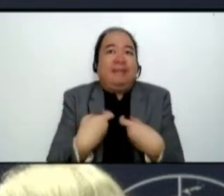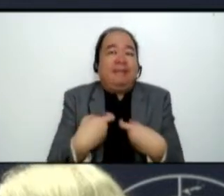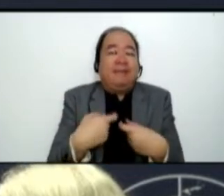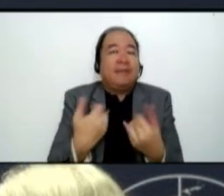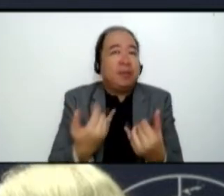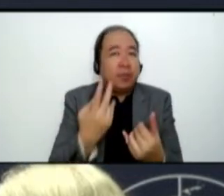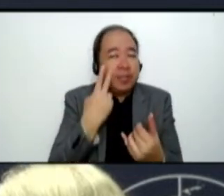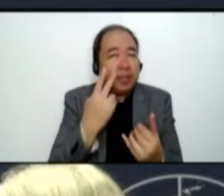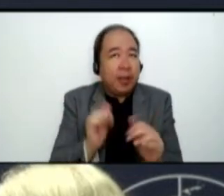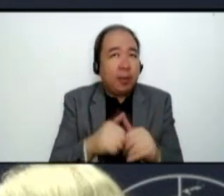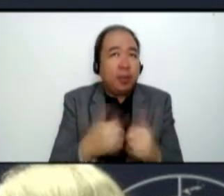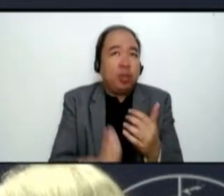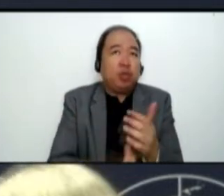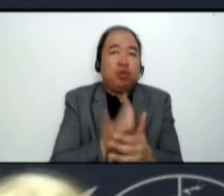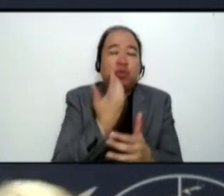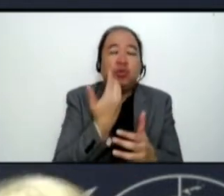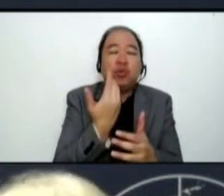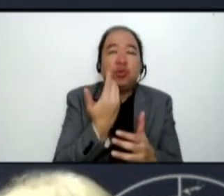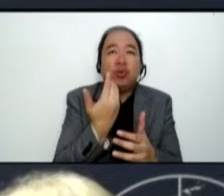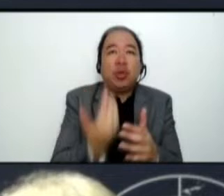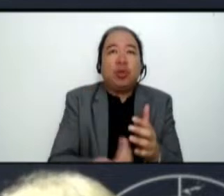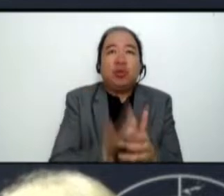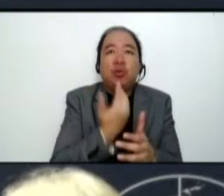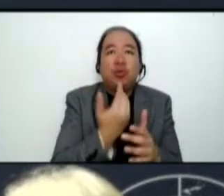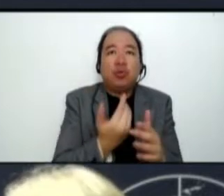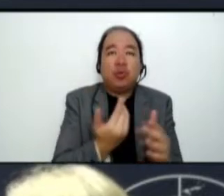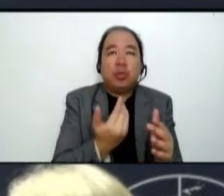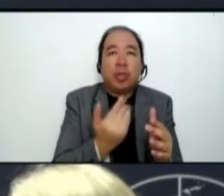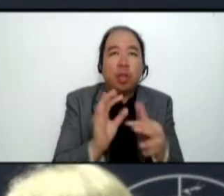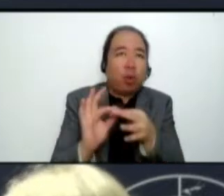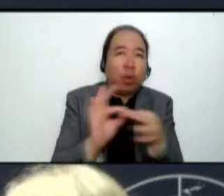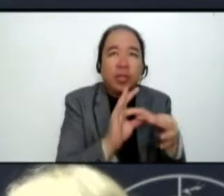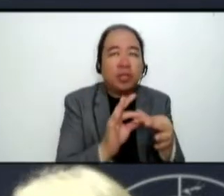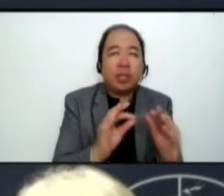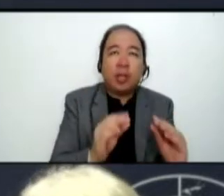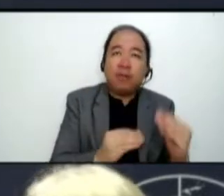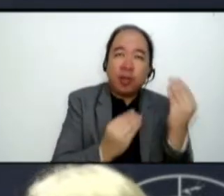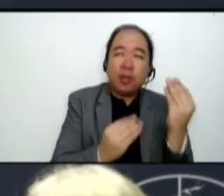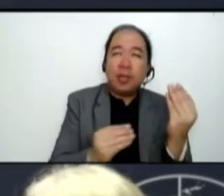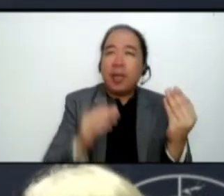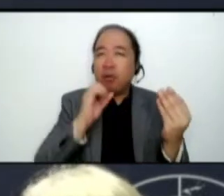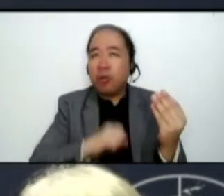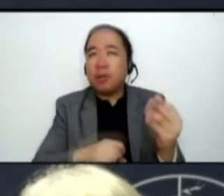connectivity with a new kind of commitment. So I'll leave it at that. Thank you.